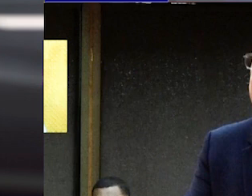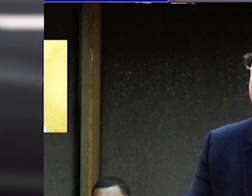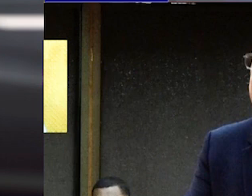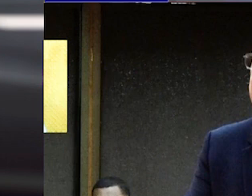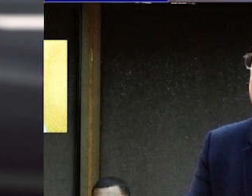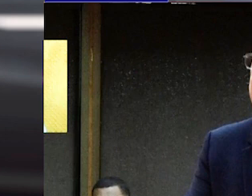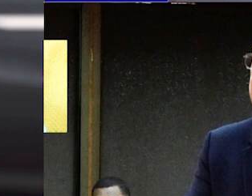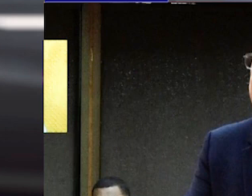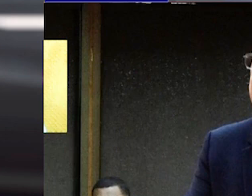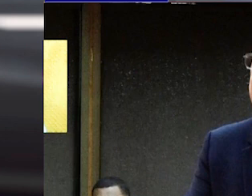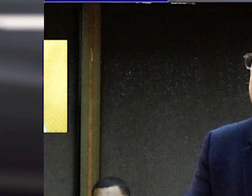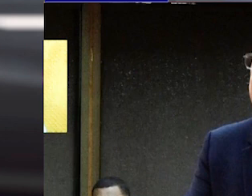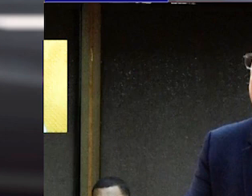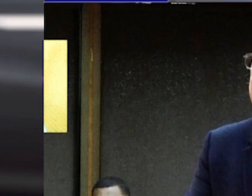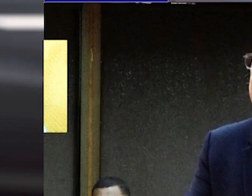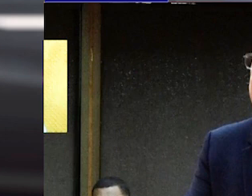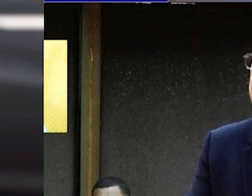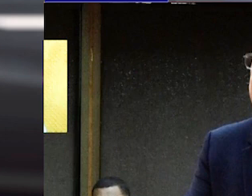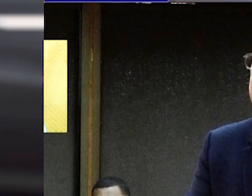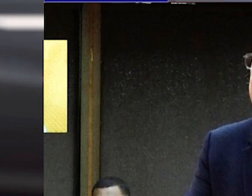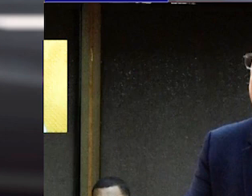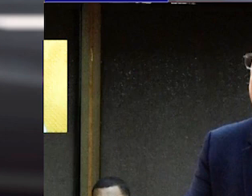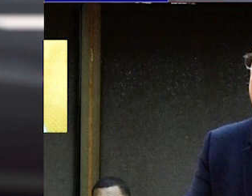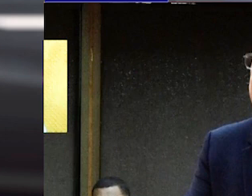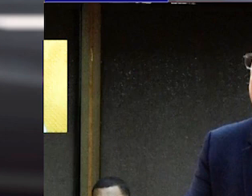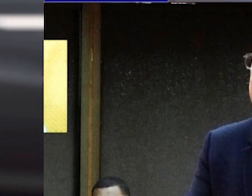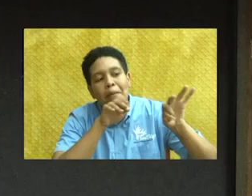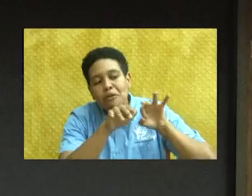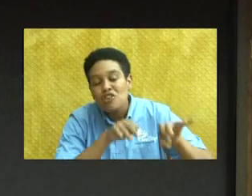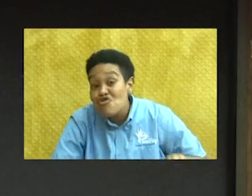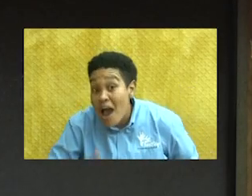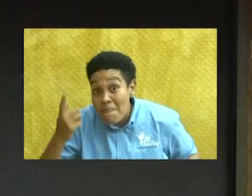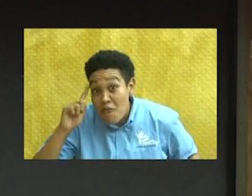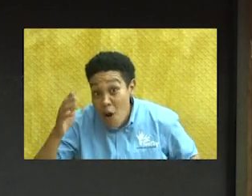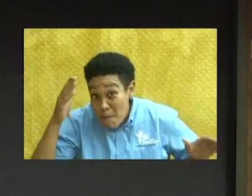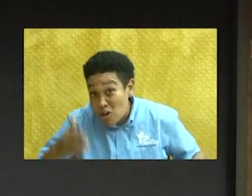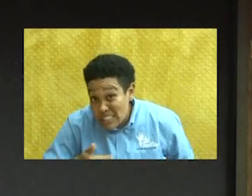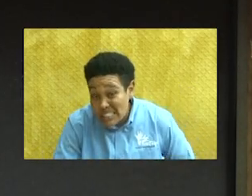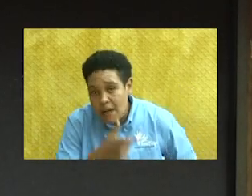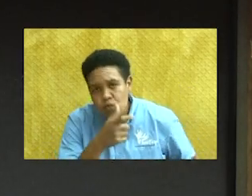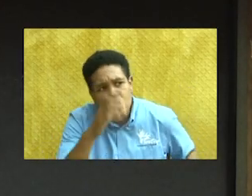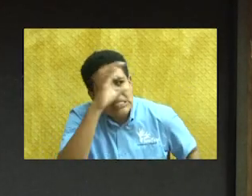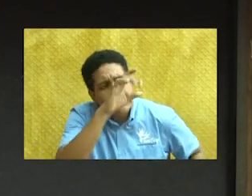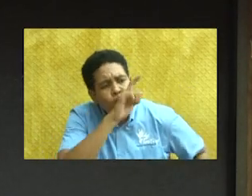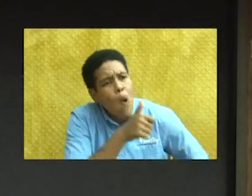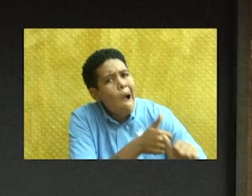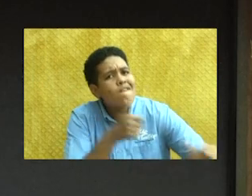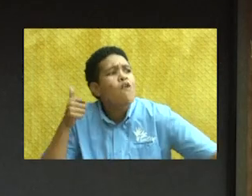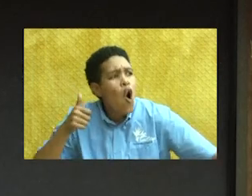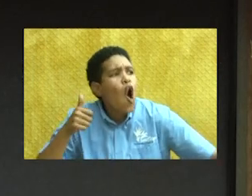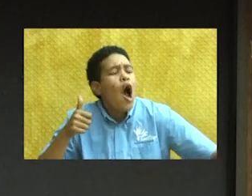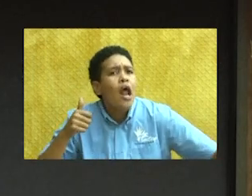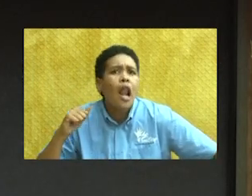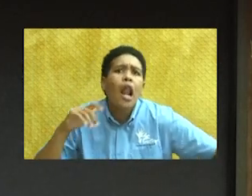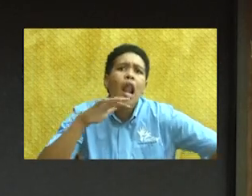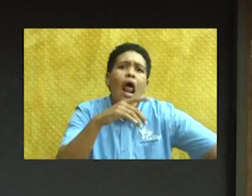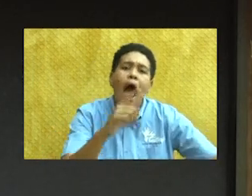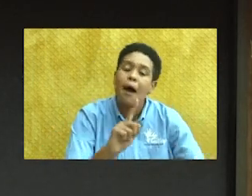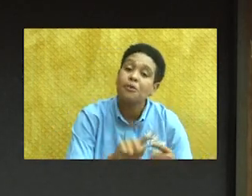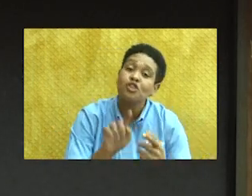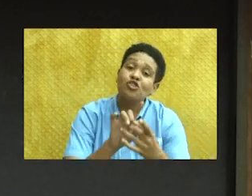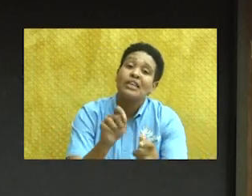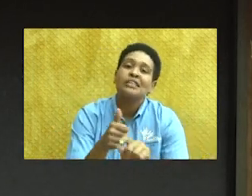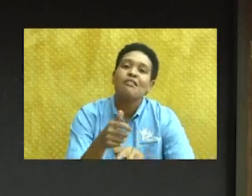to be requested for financial year 2021-2022. Dr. Tufton says the program will be led by his office and